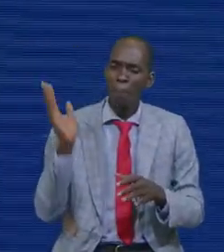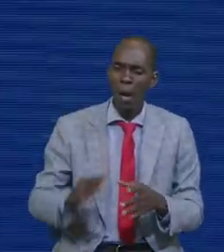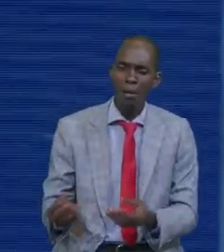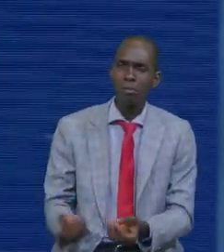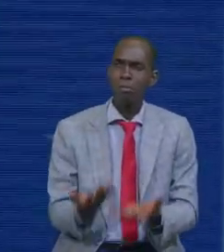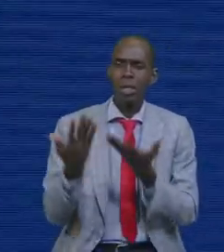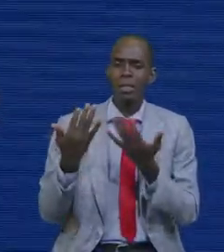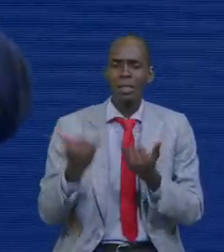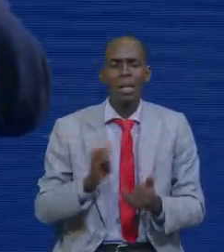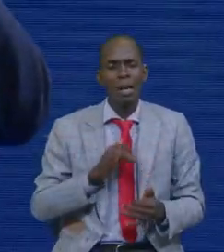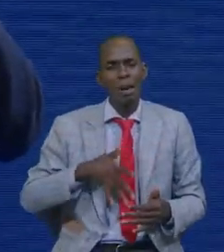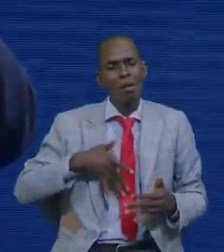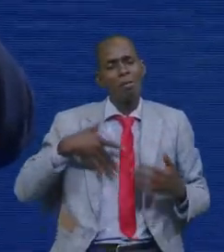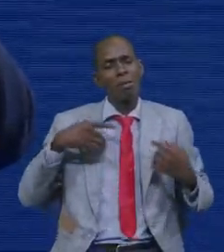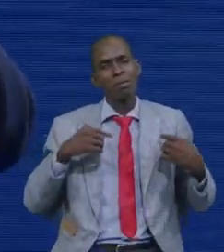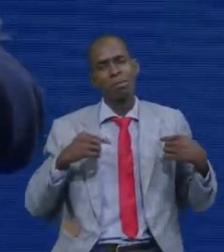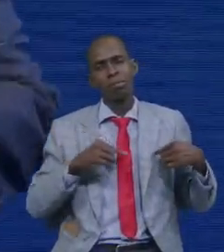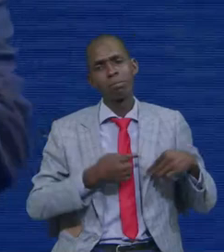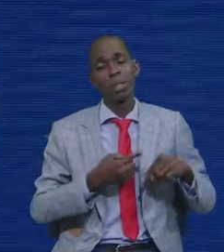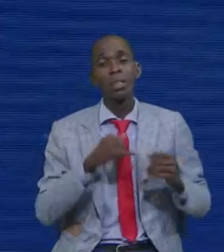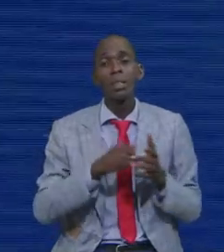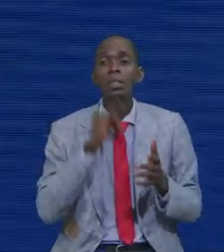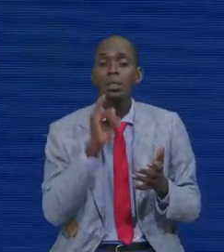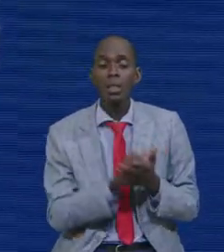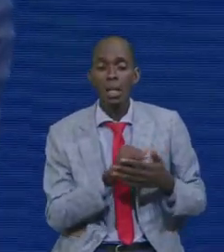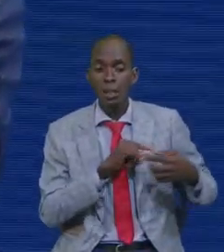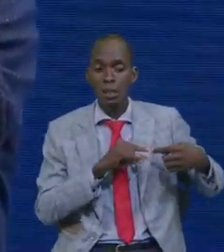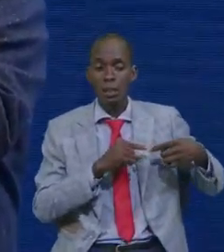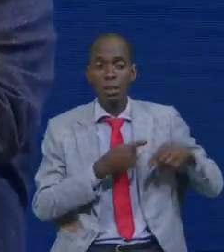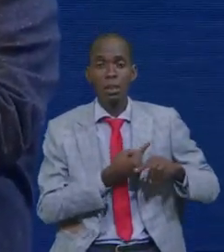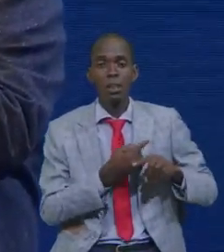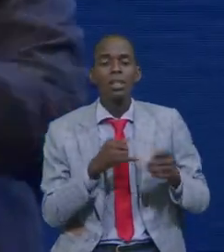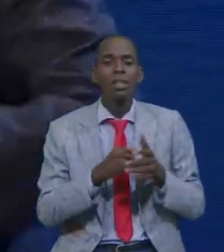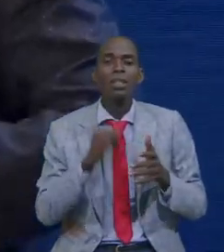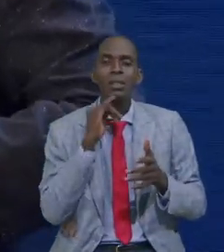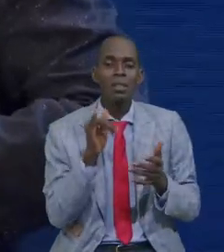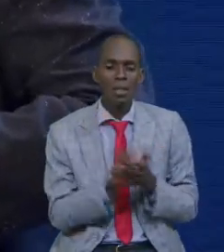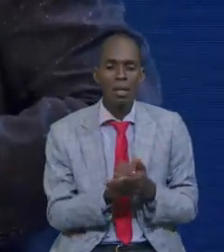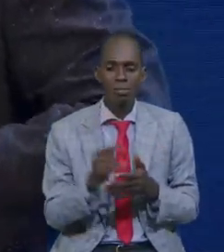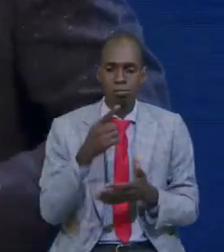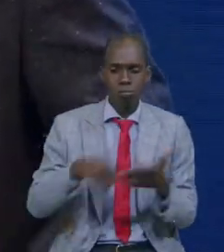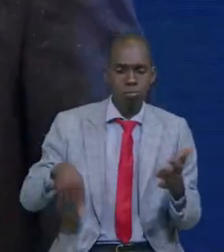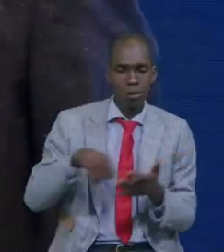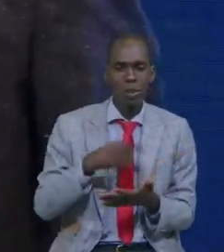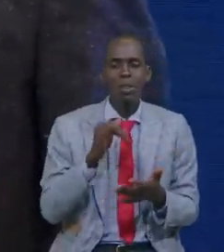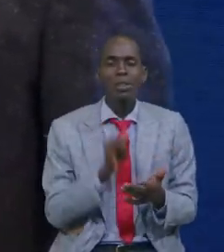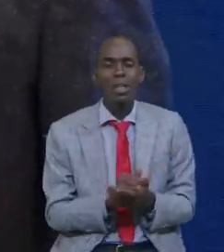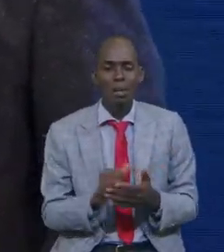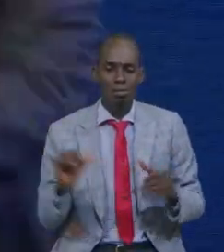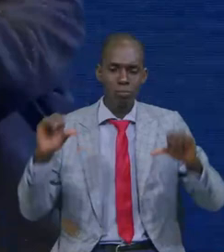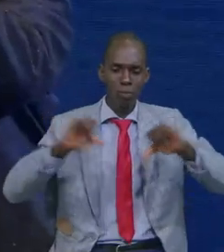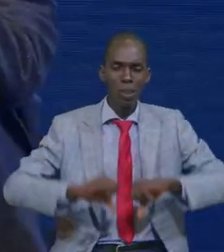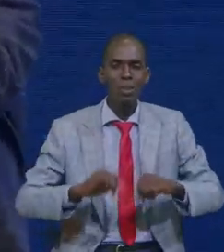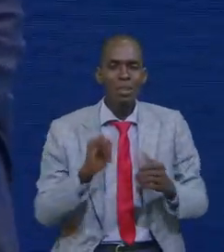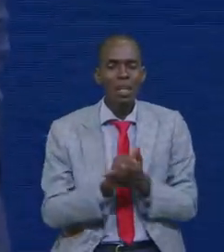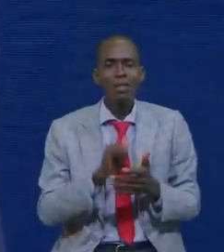guilty. It is that guilt. It is that condemnation. It's that unhappy feeling in